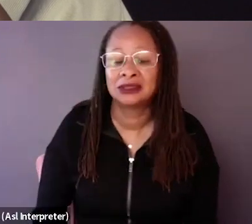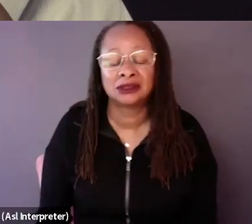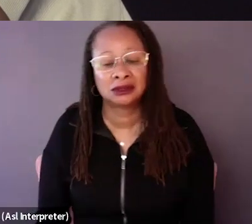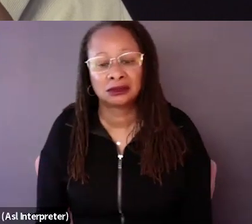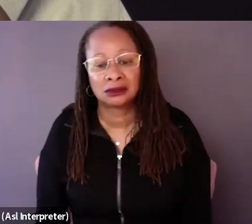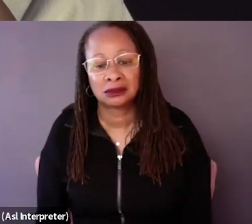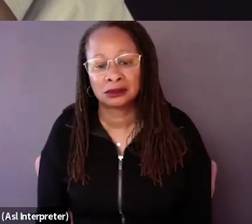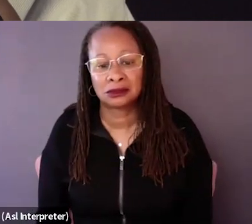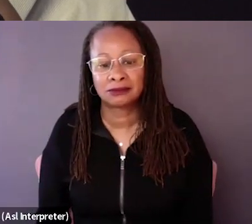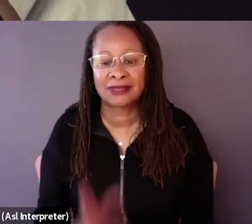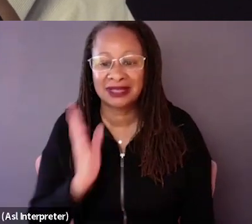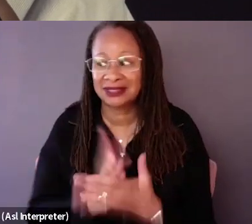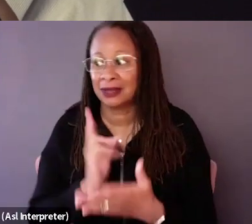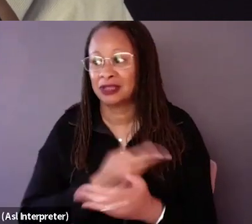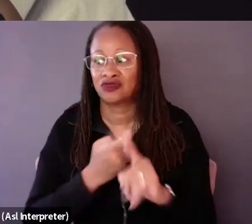entertainment and